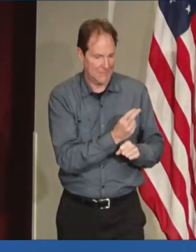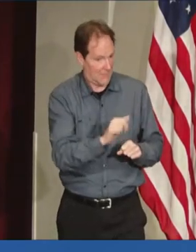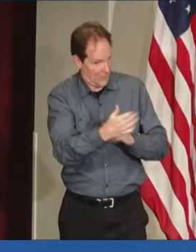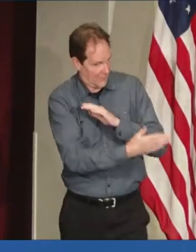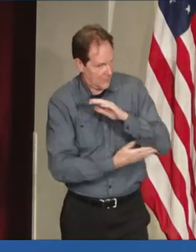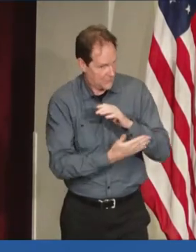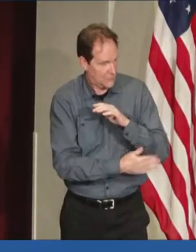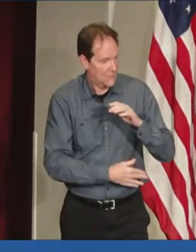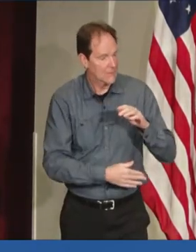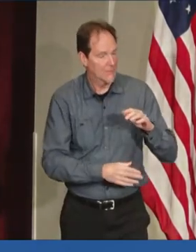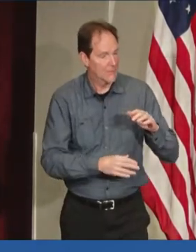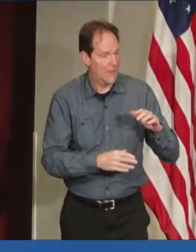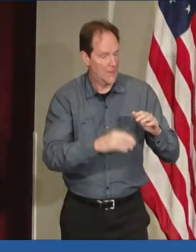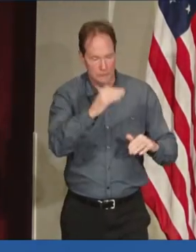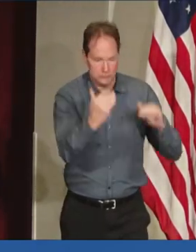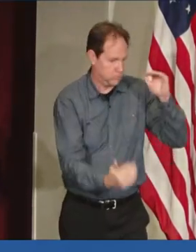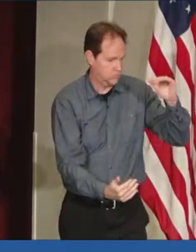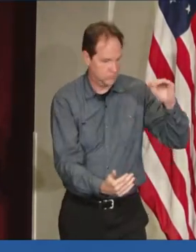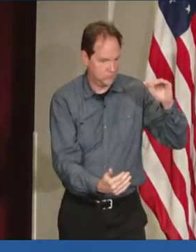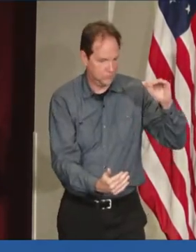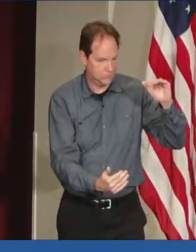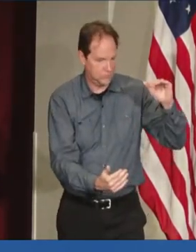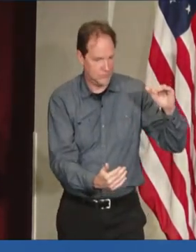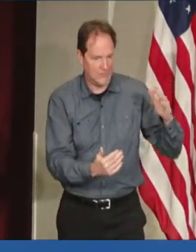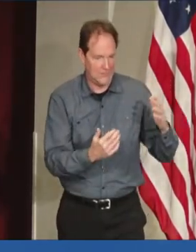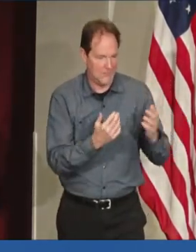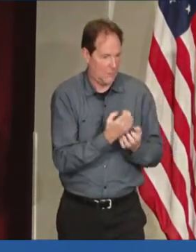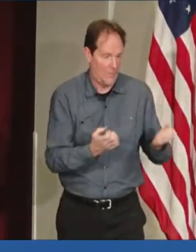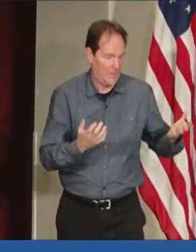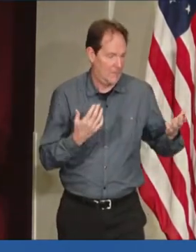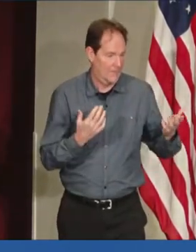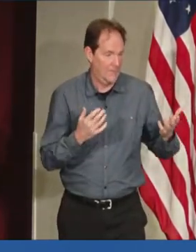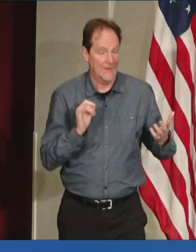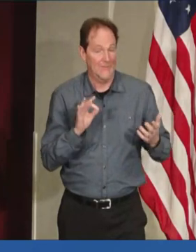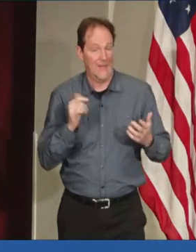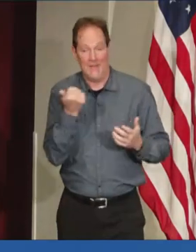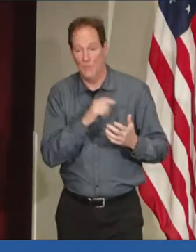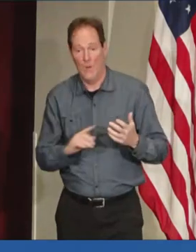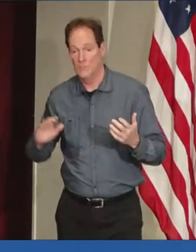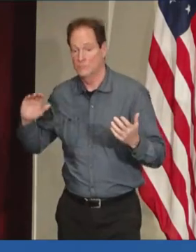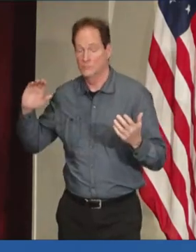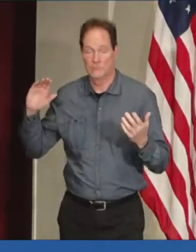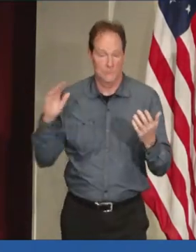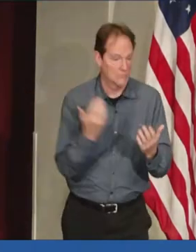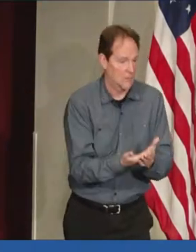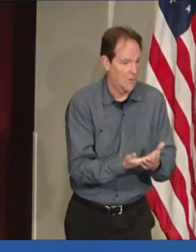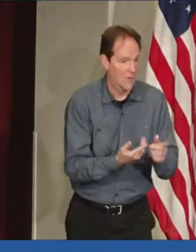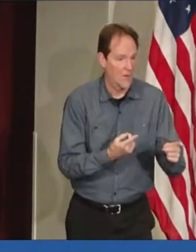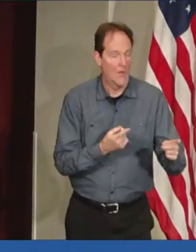the disparities that existed. And anybody who got to the games already was at a